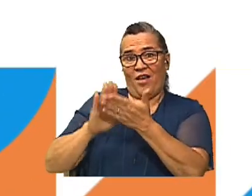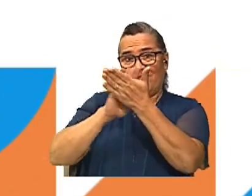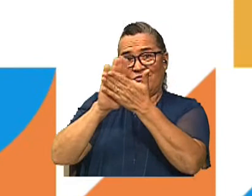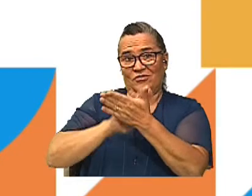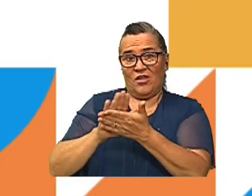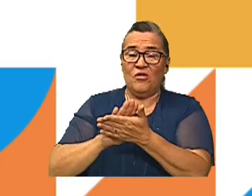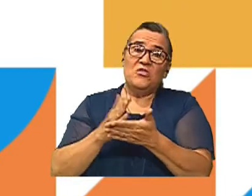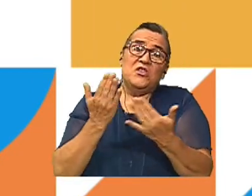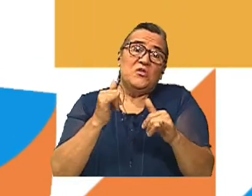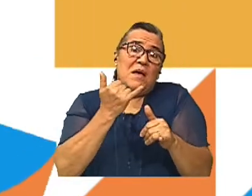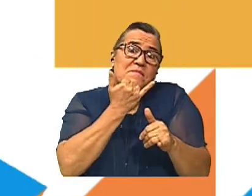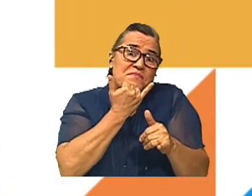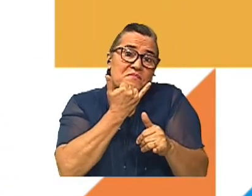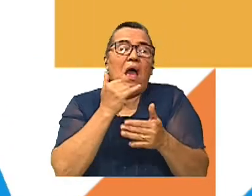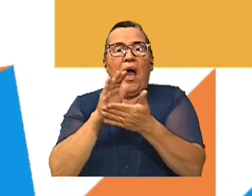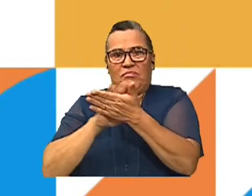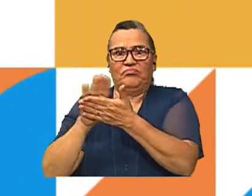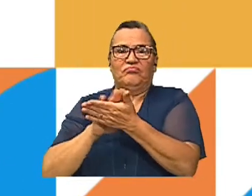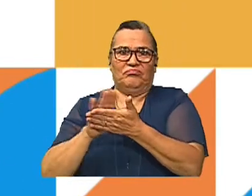made a mistake.